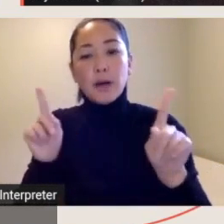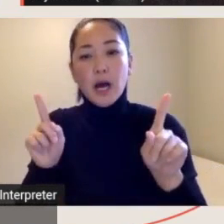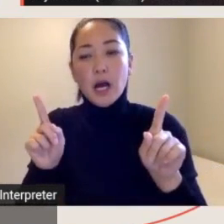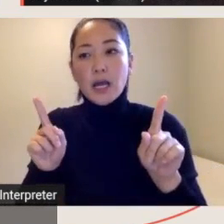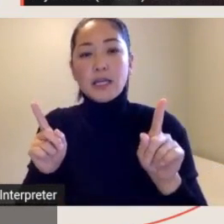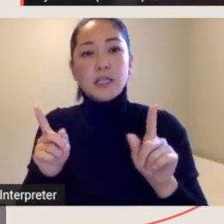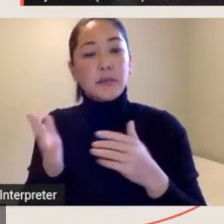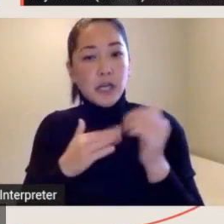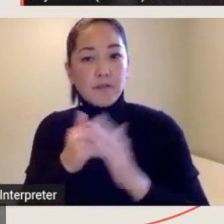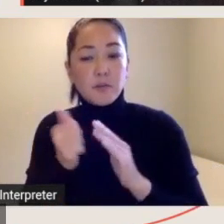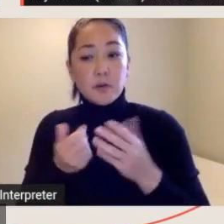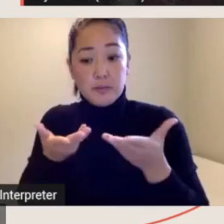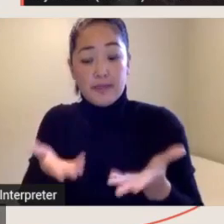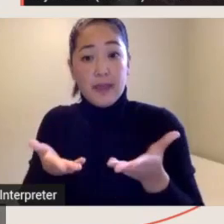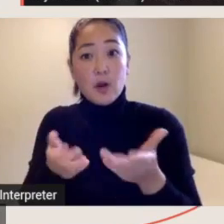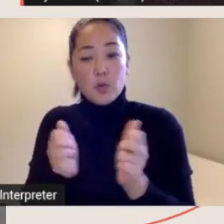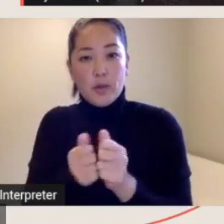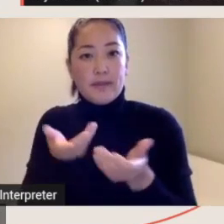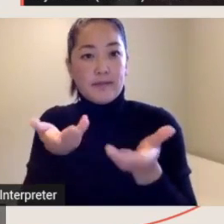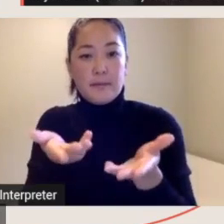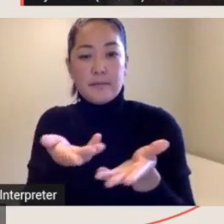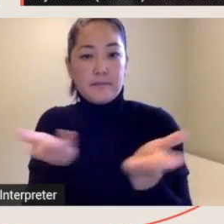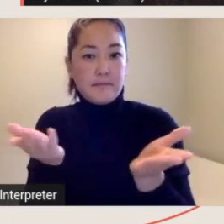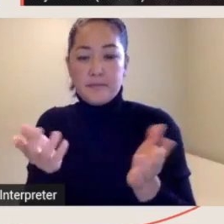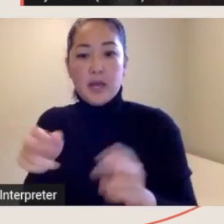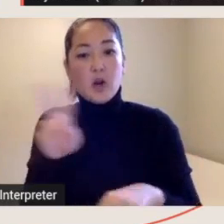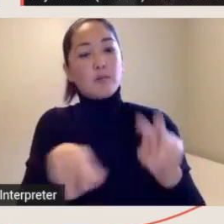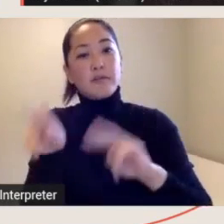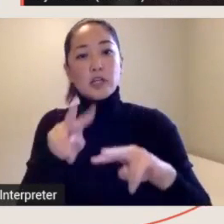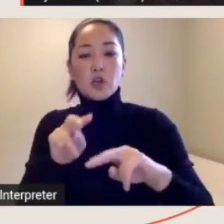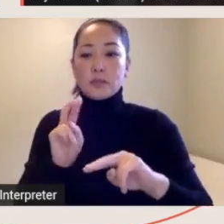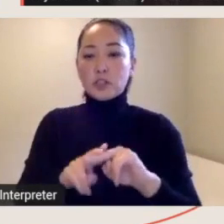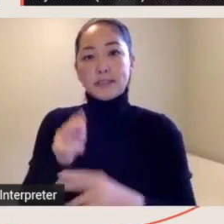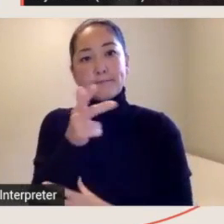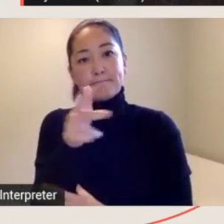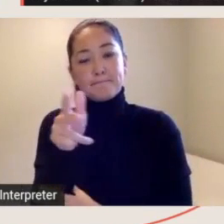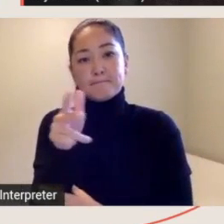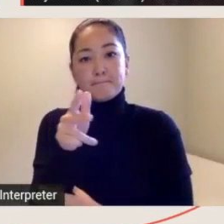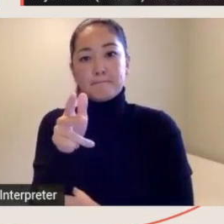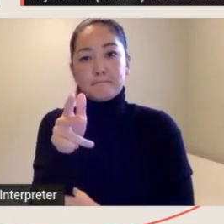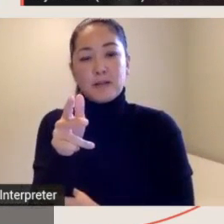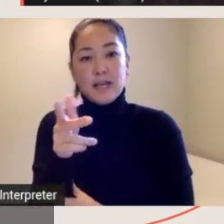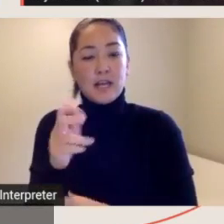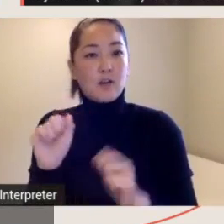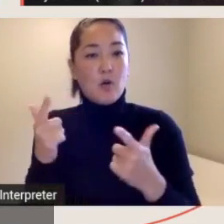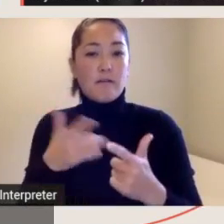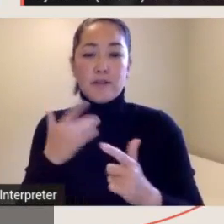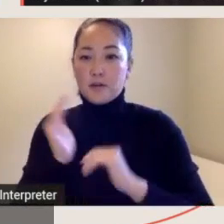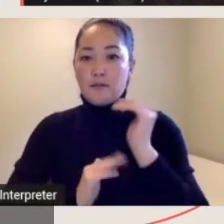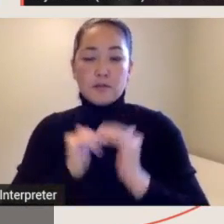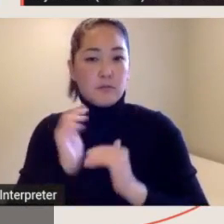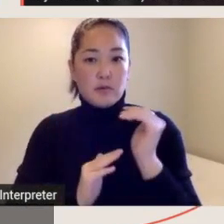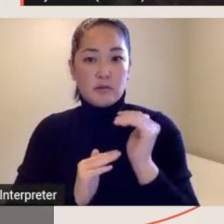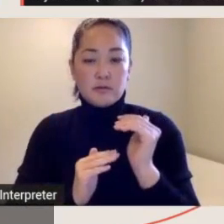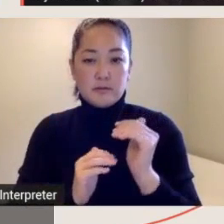with them. And then observational just became that mode with which we could make it happen. So I think that